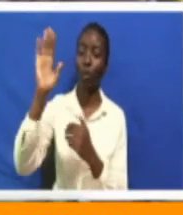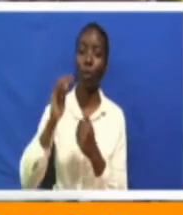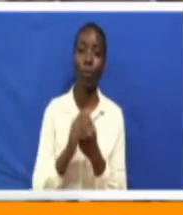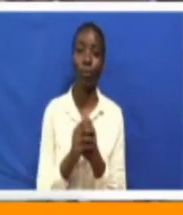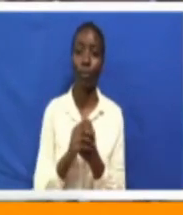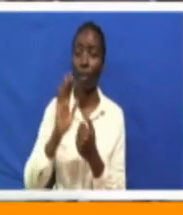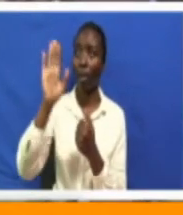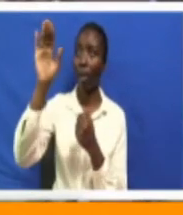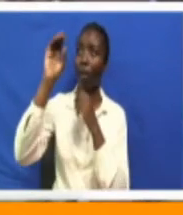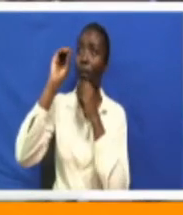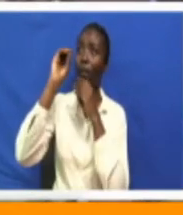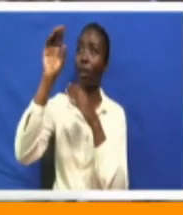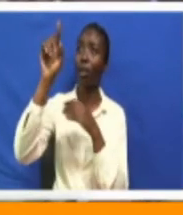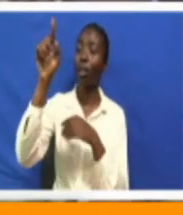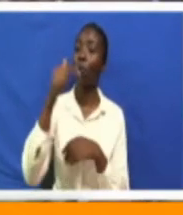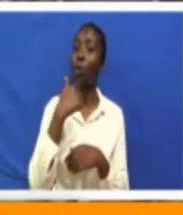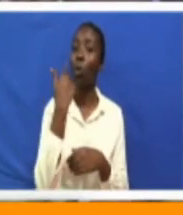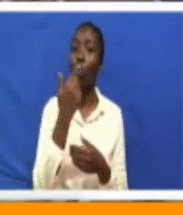foreign